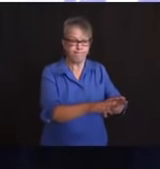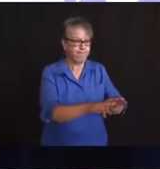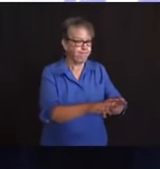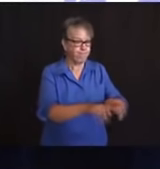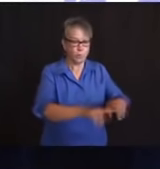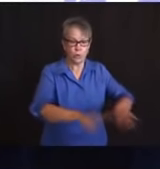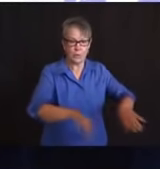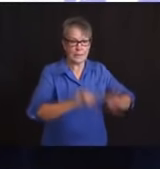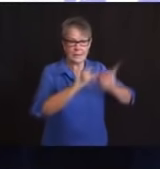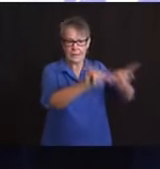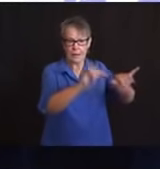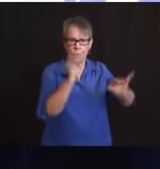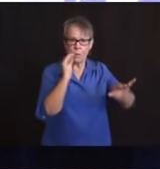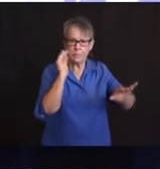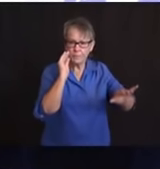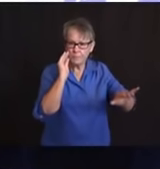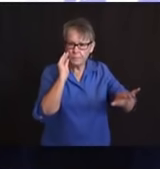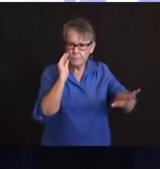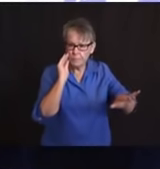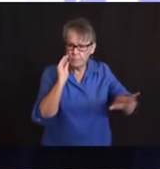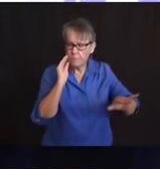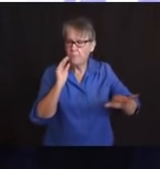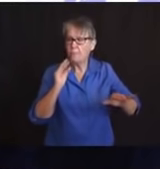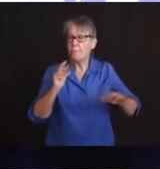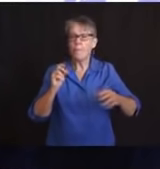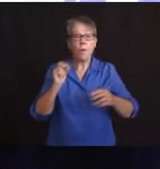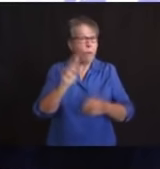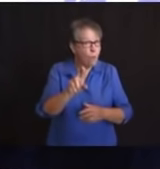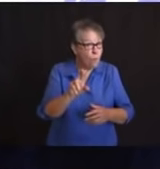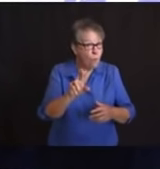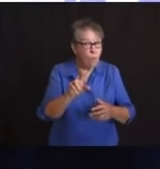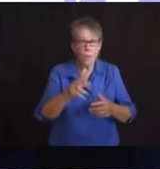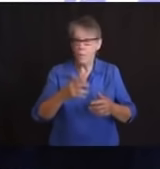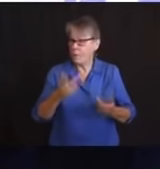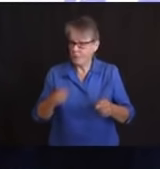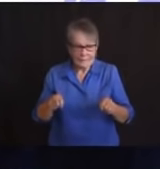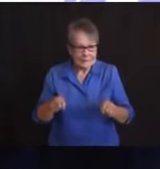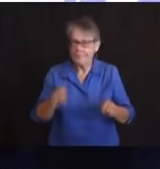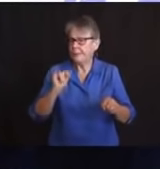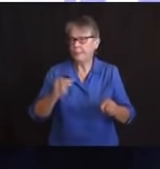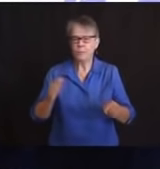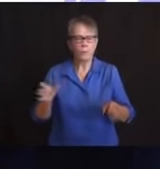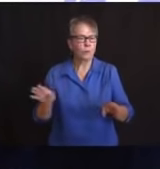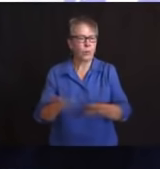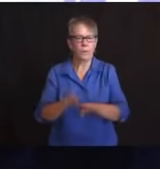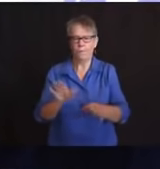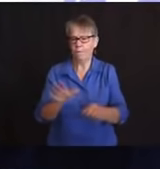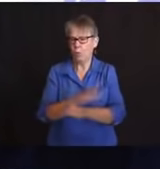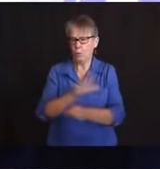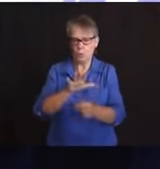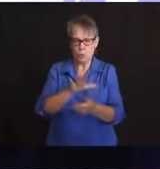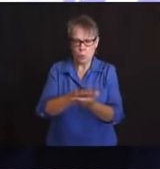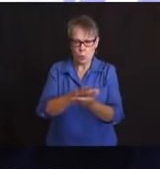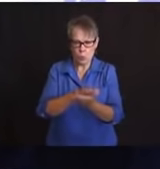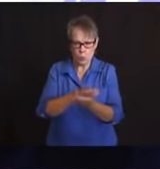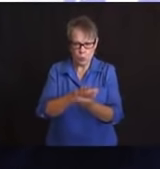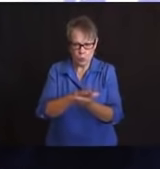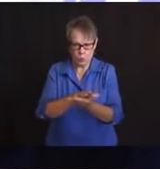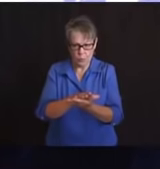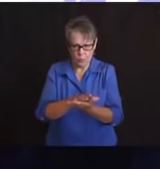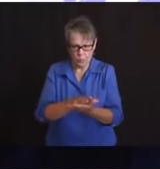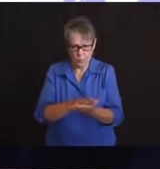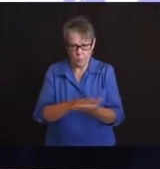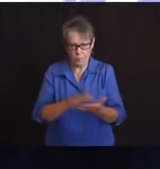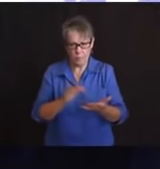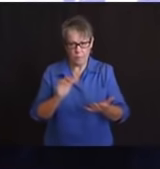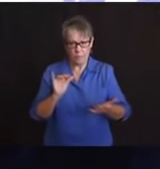why the Communicable Disease Service has broken down the state into 6 regions. Ed, you might have. Also, Judy and Ed, does it make sense